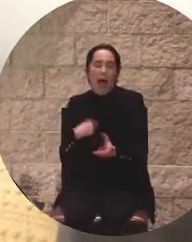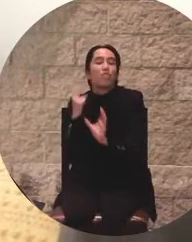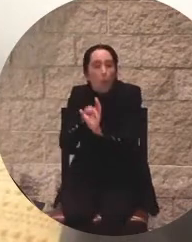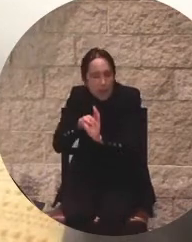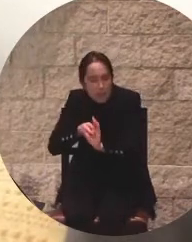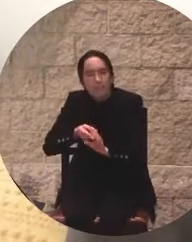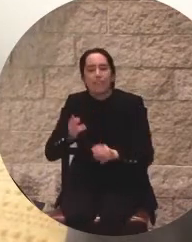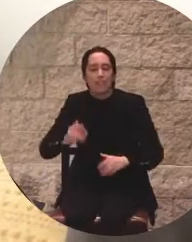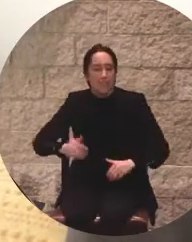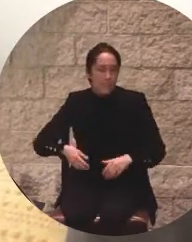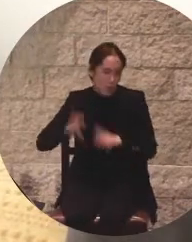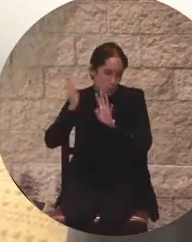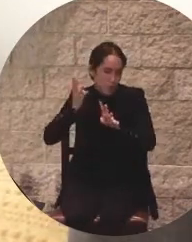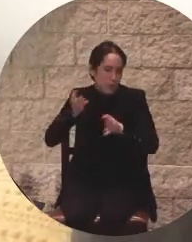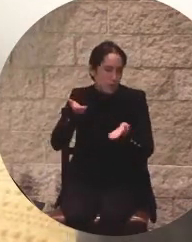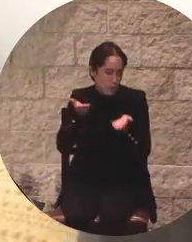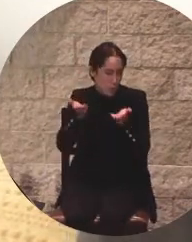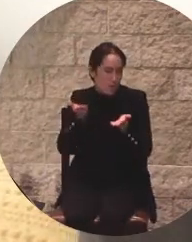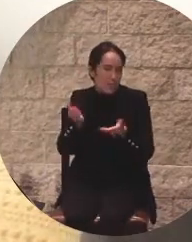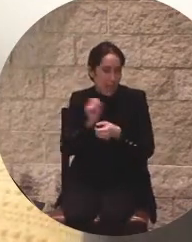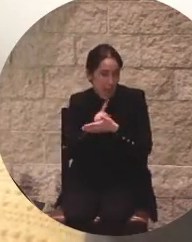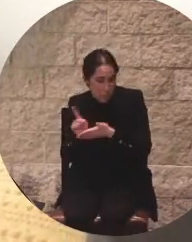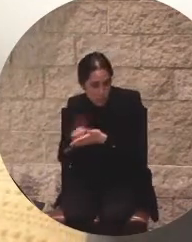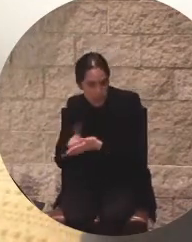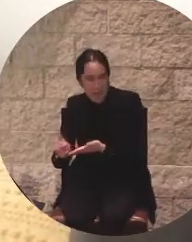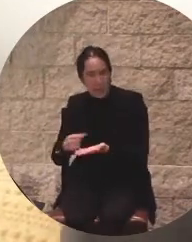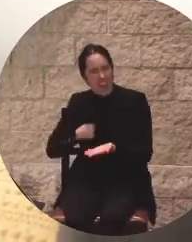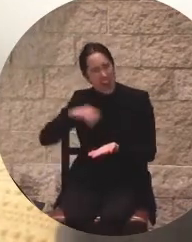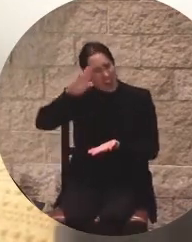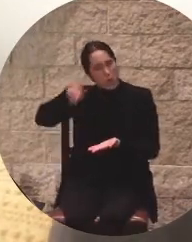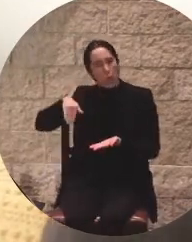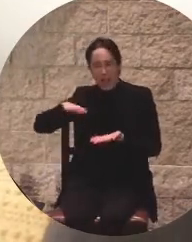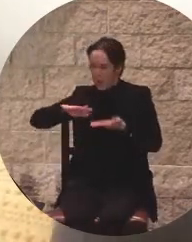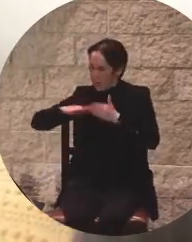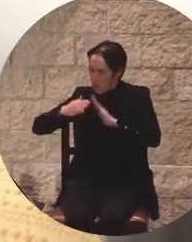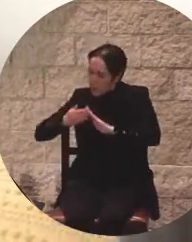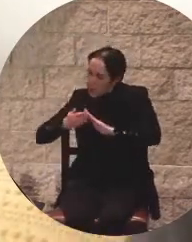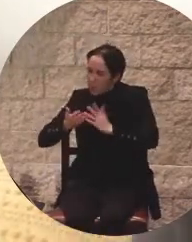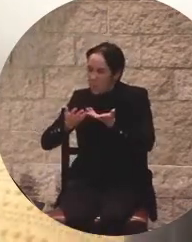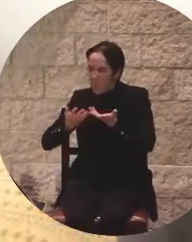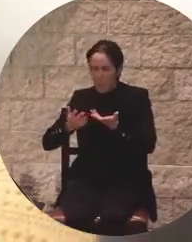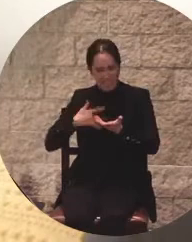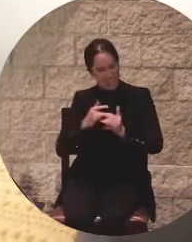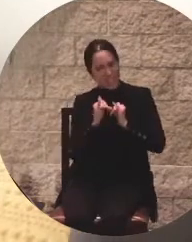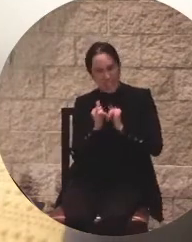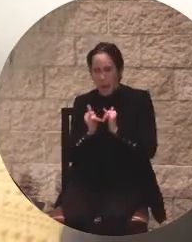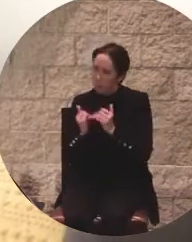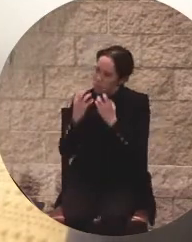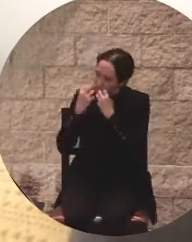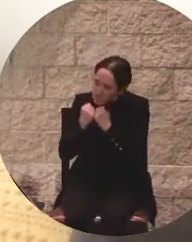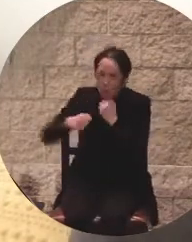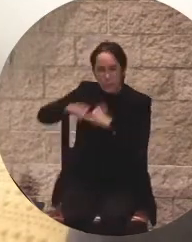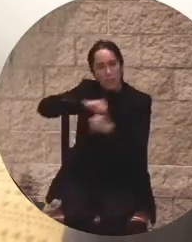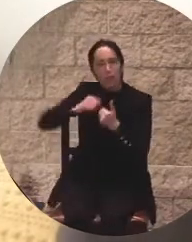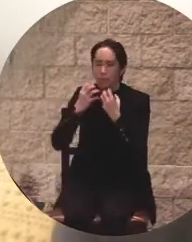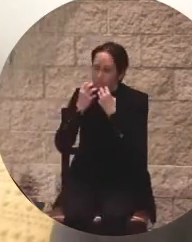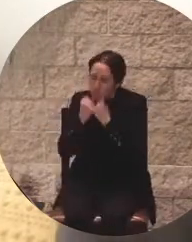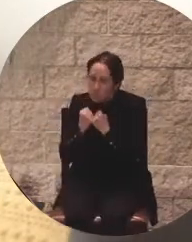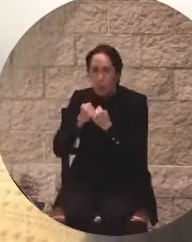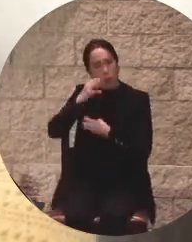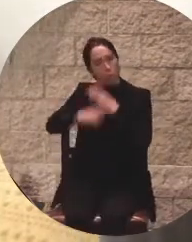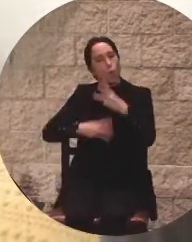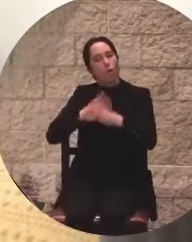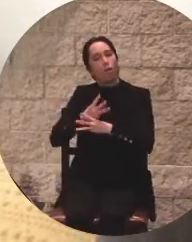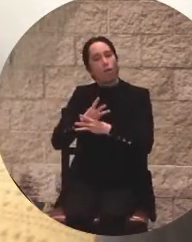I'm joining a group of like-minded people who care about themselves and they care about the world.